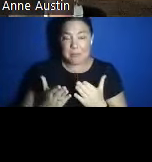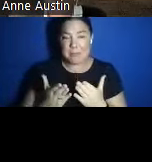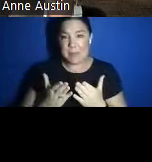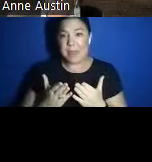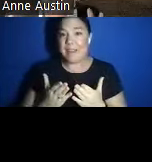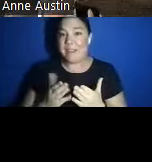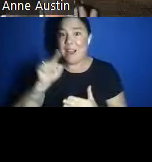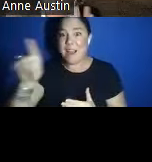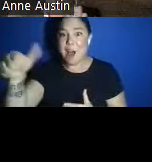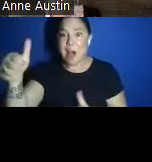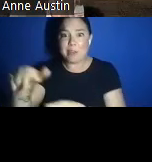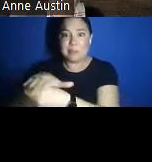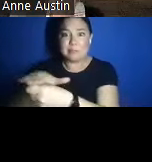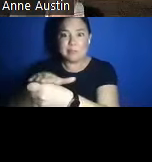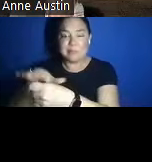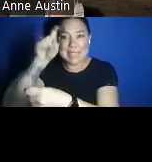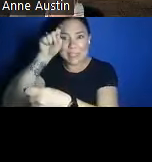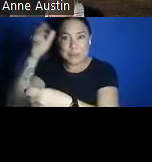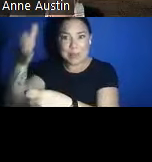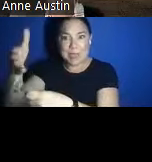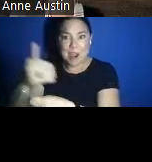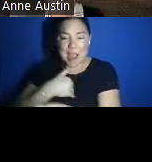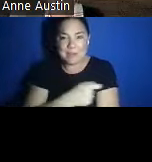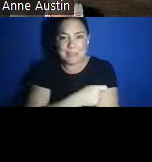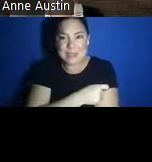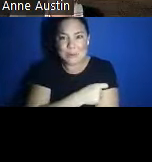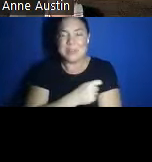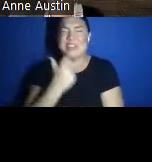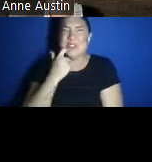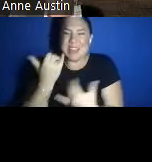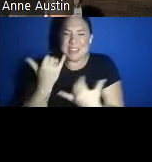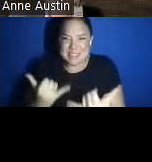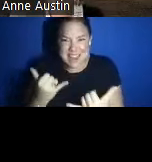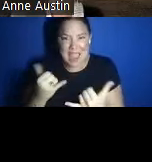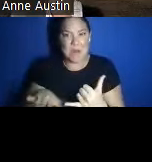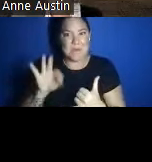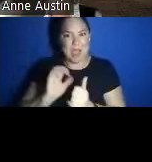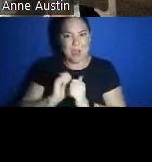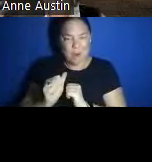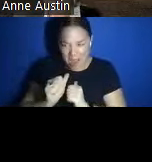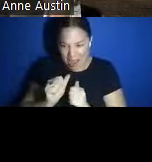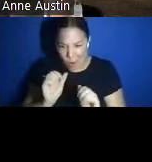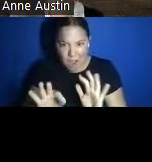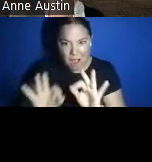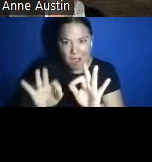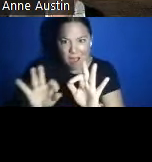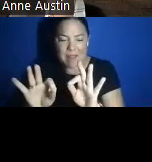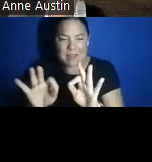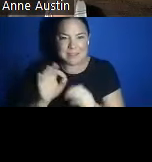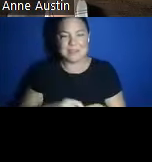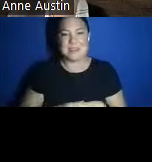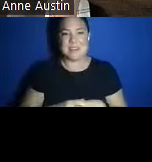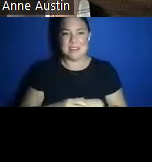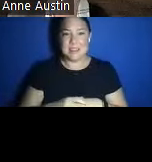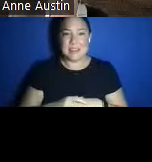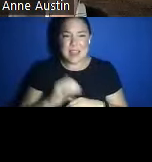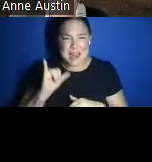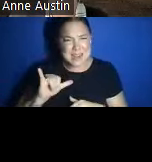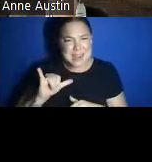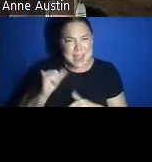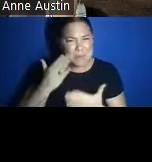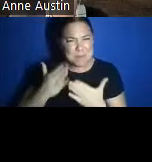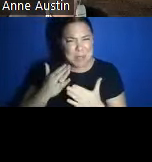sites and we're just figuring out how to look for them. Because I'm hoping right now you're looking very closely at the bottom right-hand